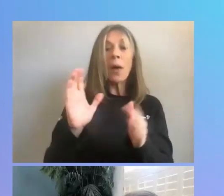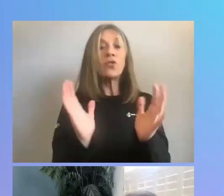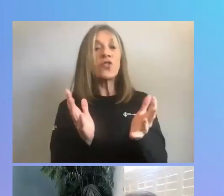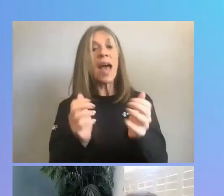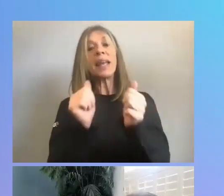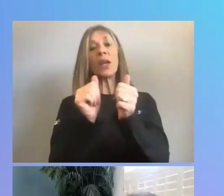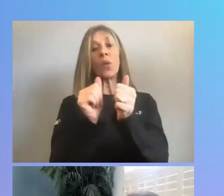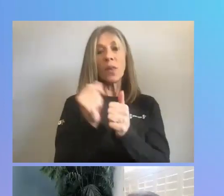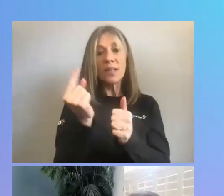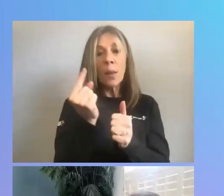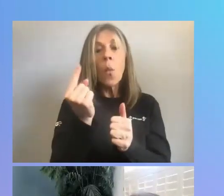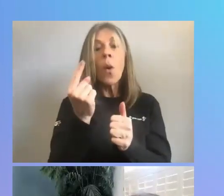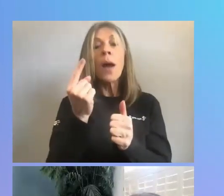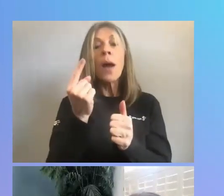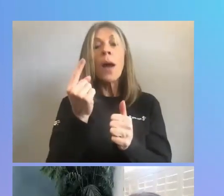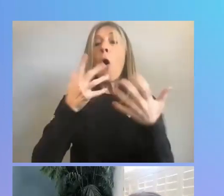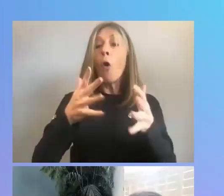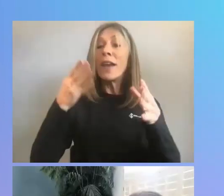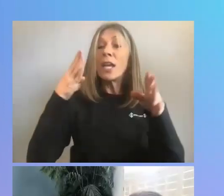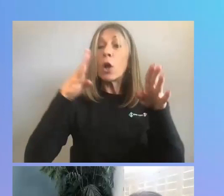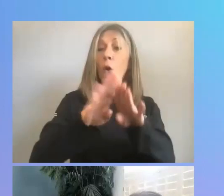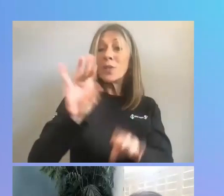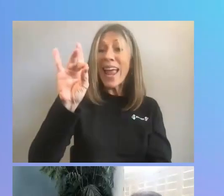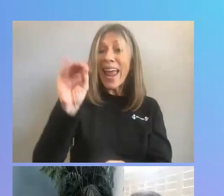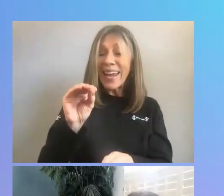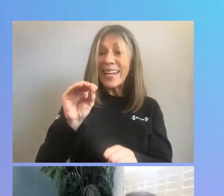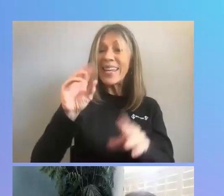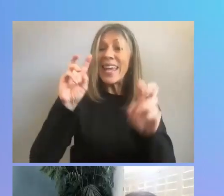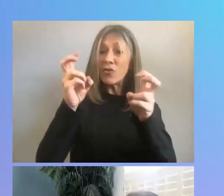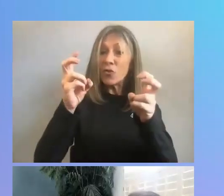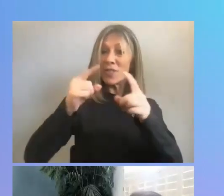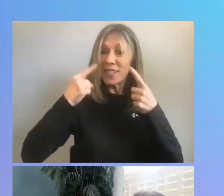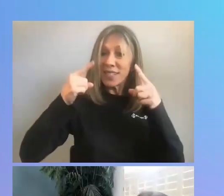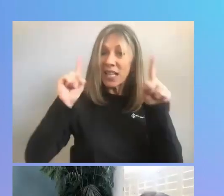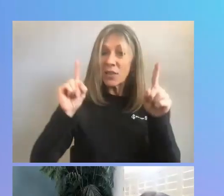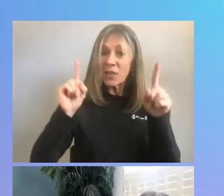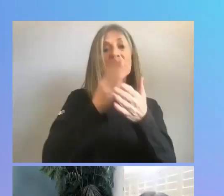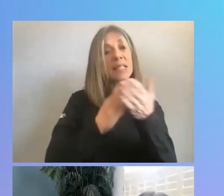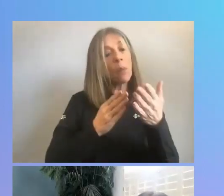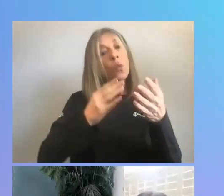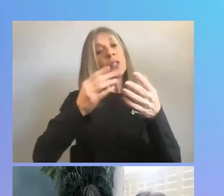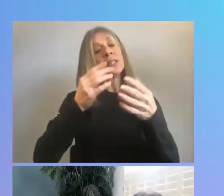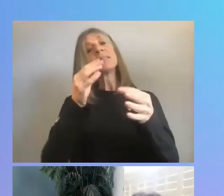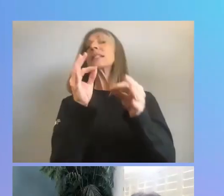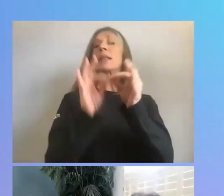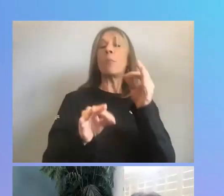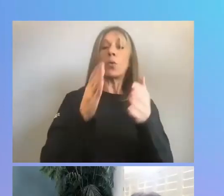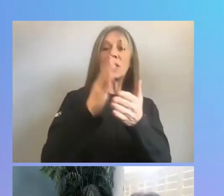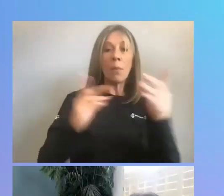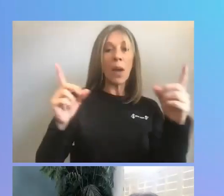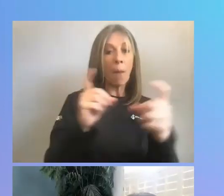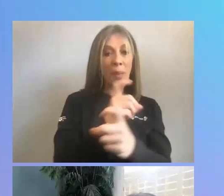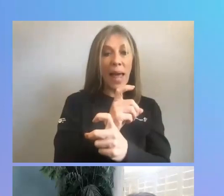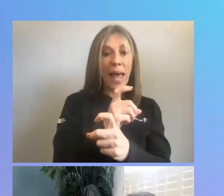Gower. They've already closed 80 issues successfully. 30 of them were simple, 50 were complex. And